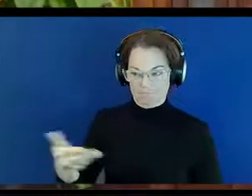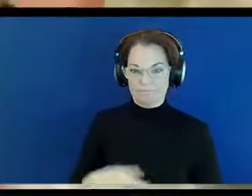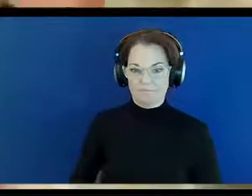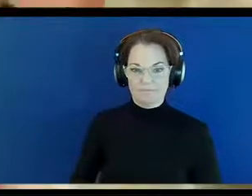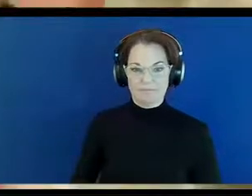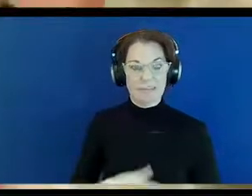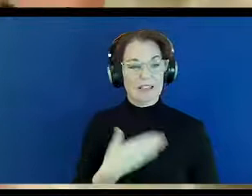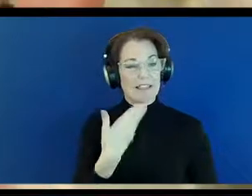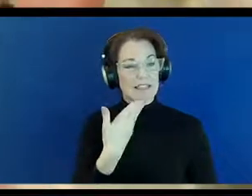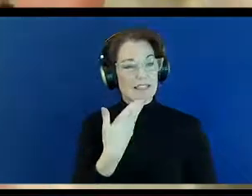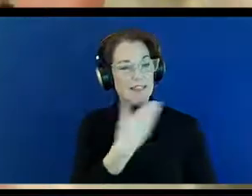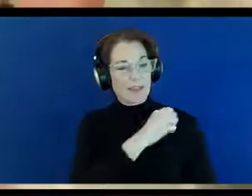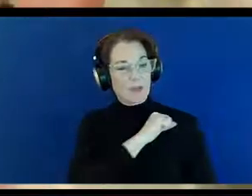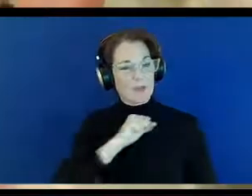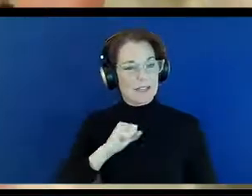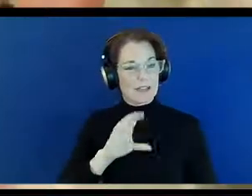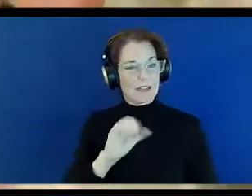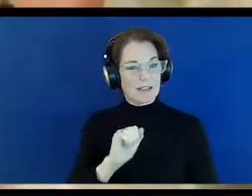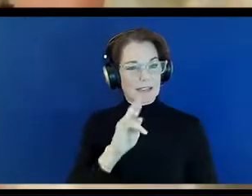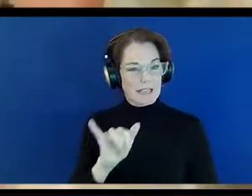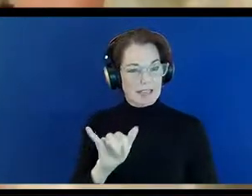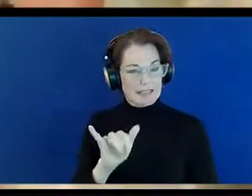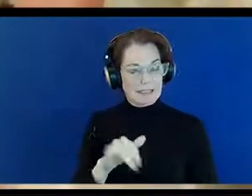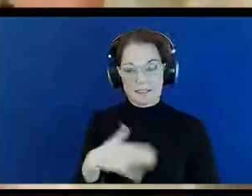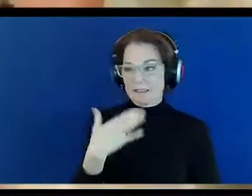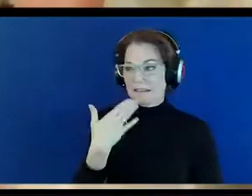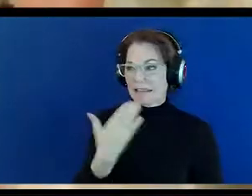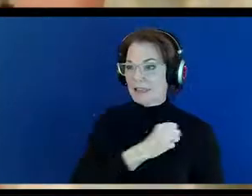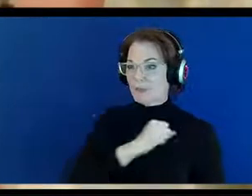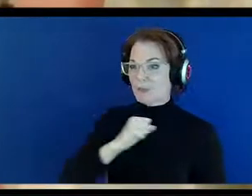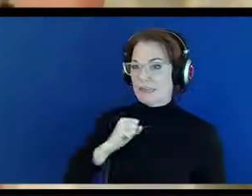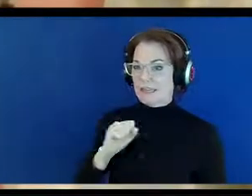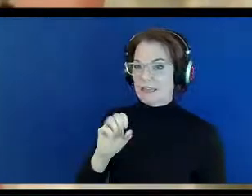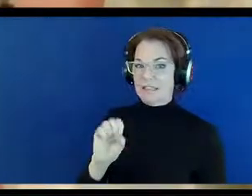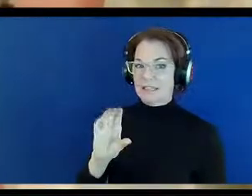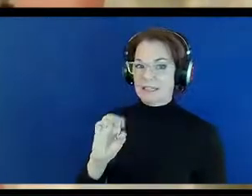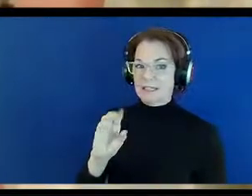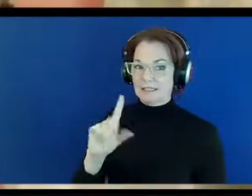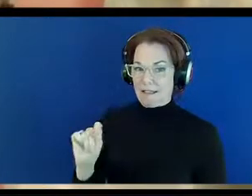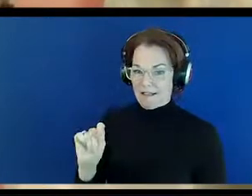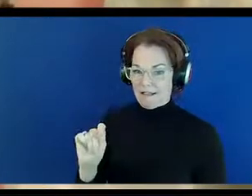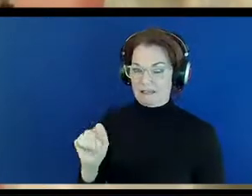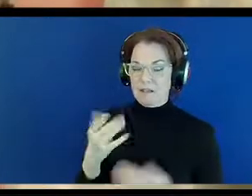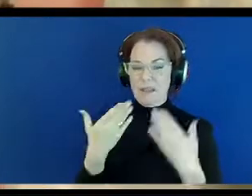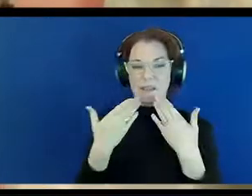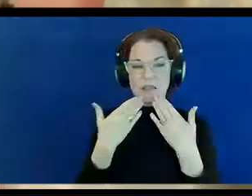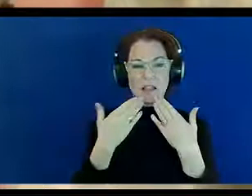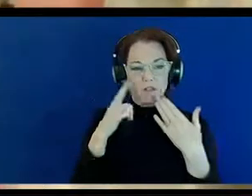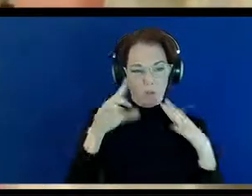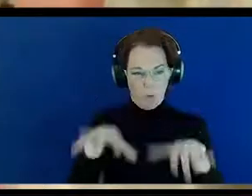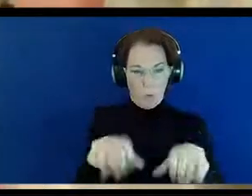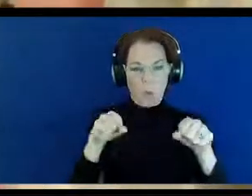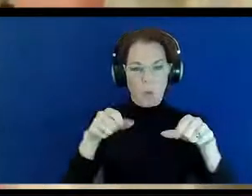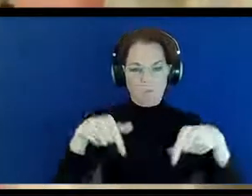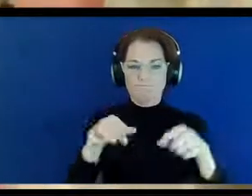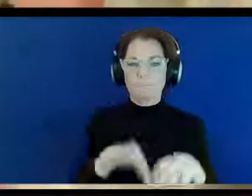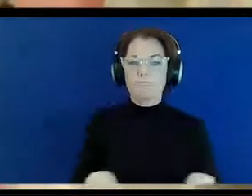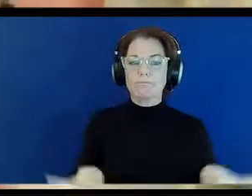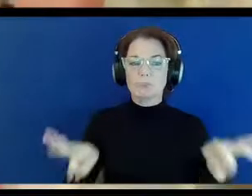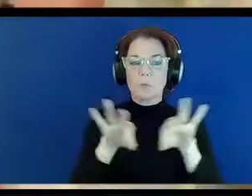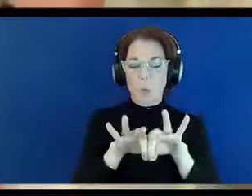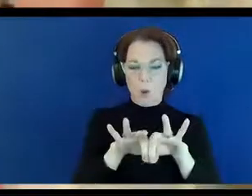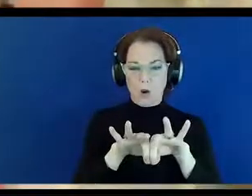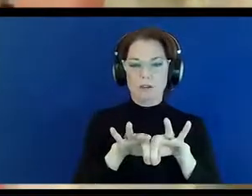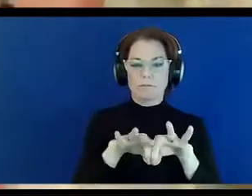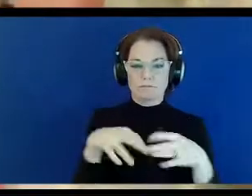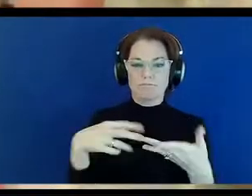I'm not in the room. Ranking Member Scott, if you're there, thank you as well for holding, of course, this really important hearing. And the witnesses, thank